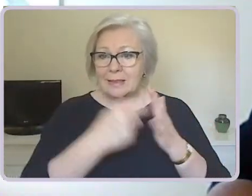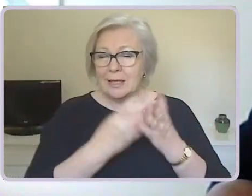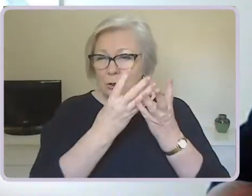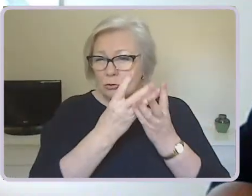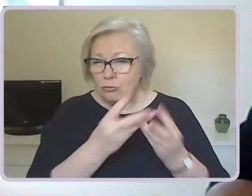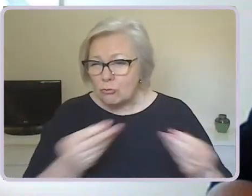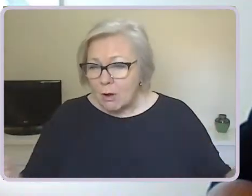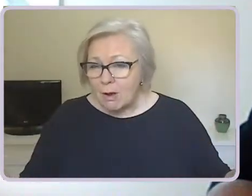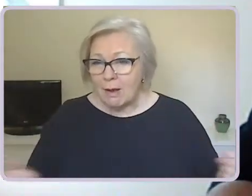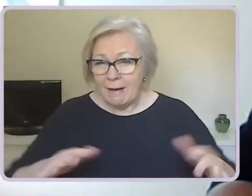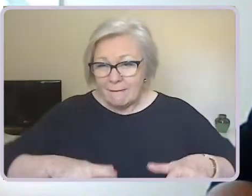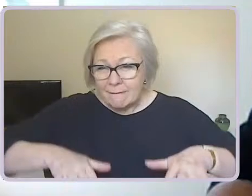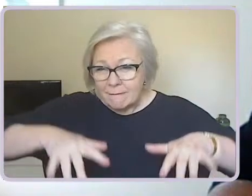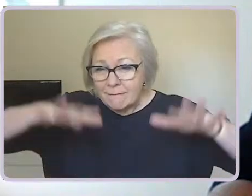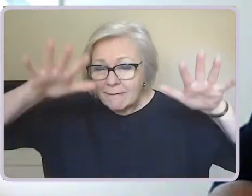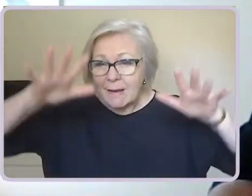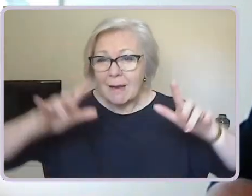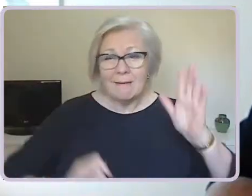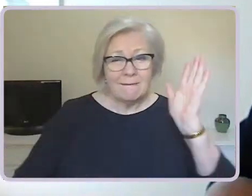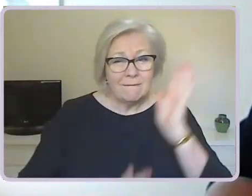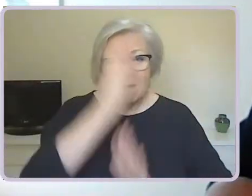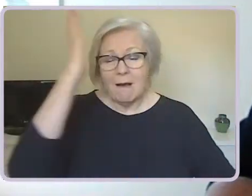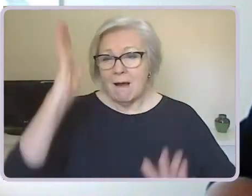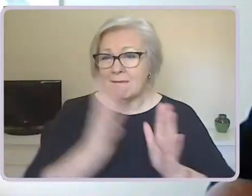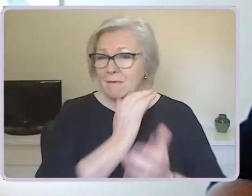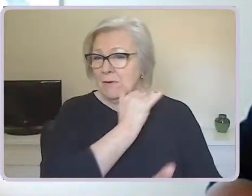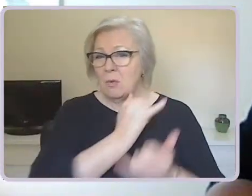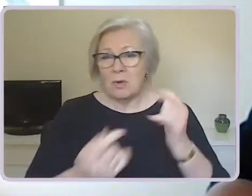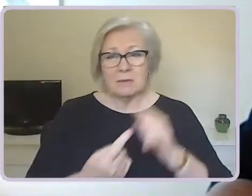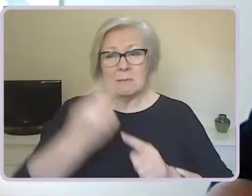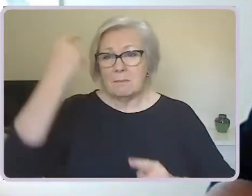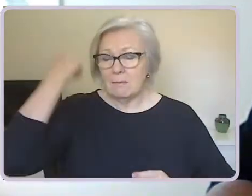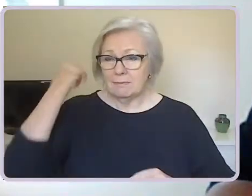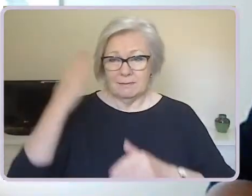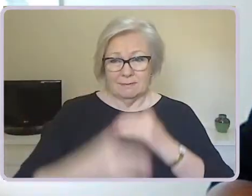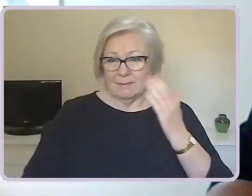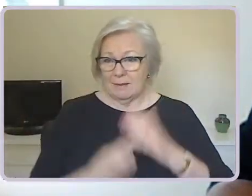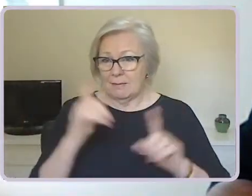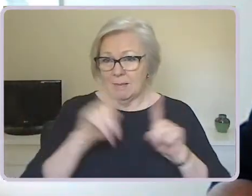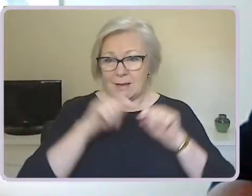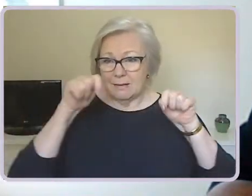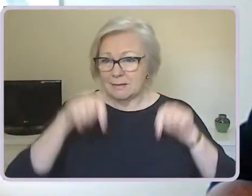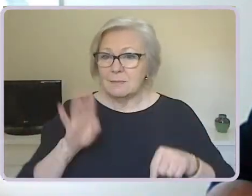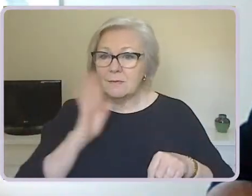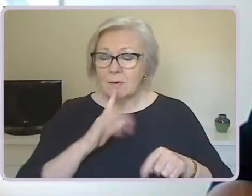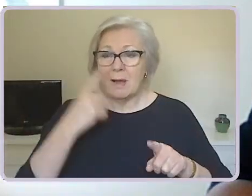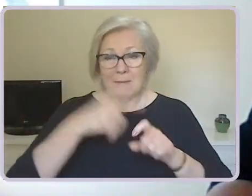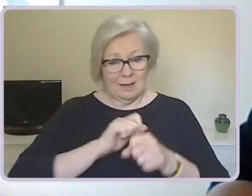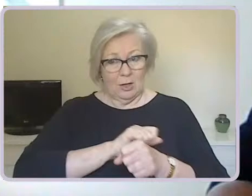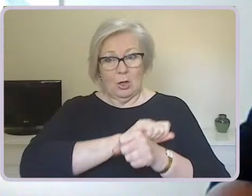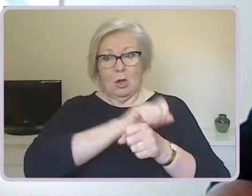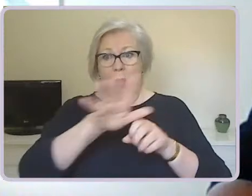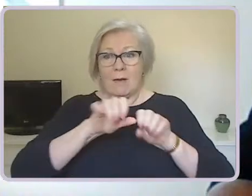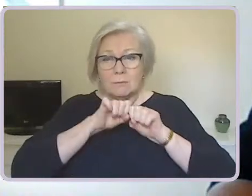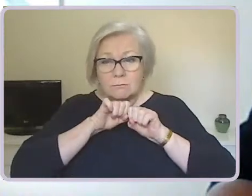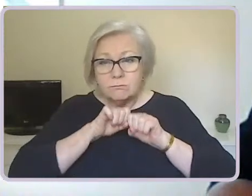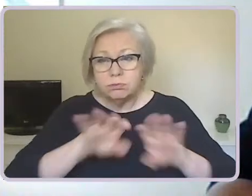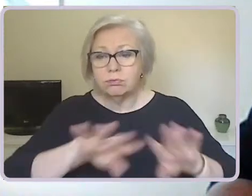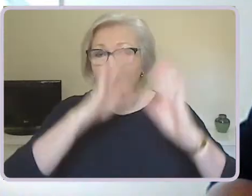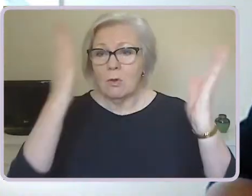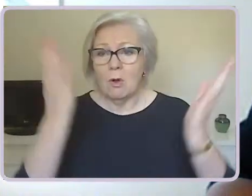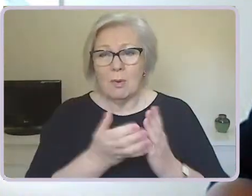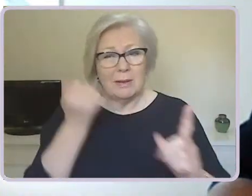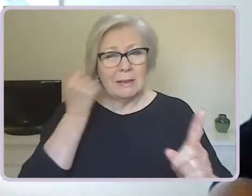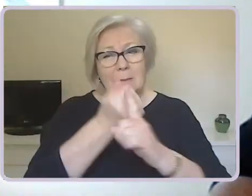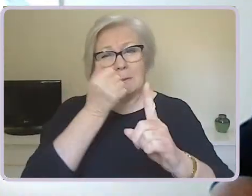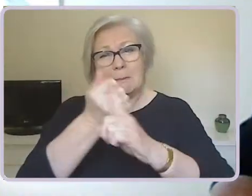most intense bushfires on record, and a global health pandemic that continues to wreak social and emotional and